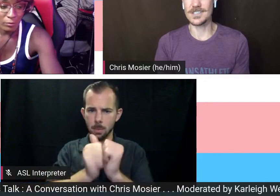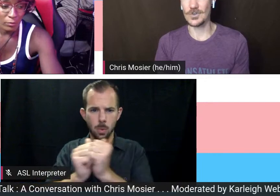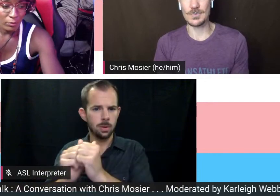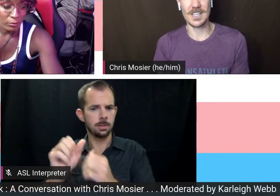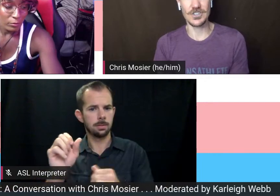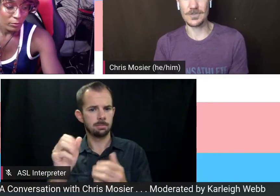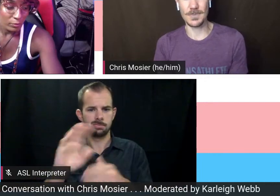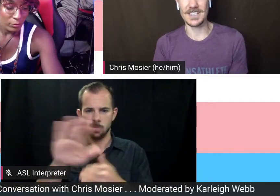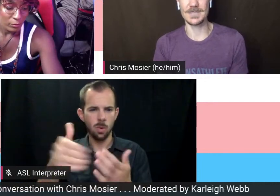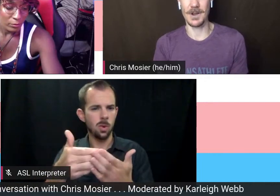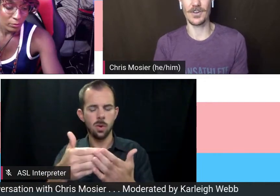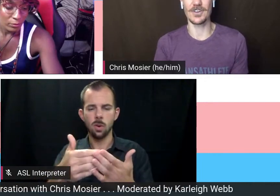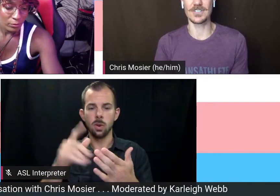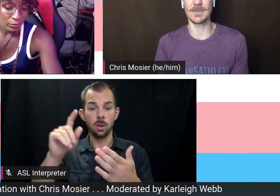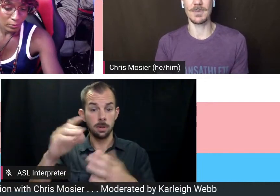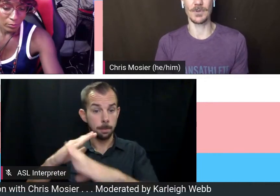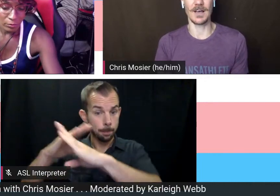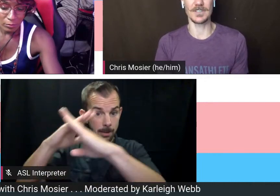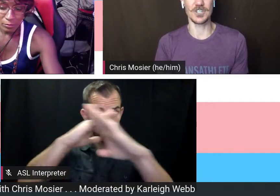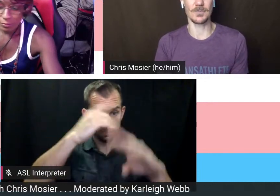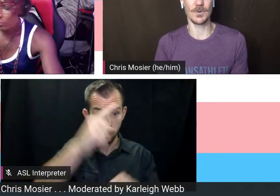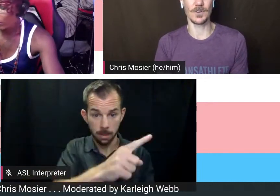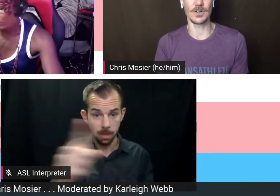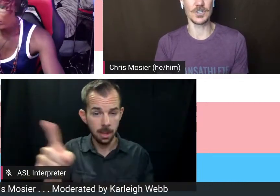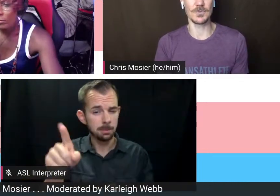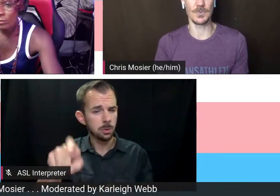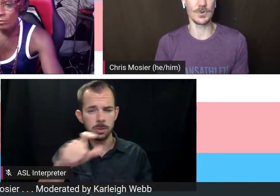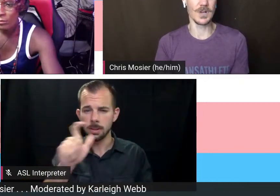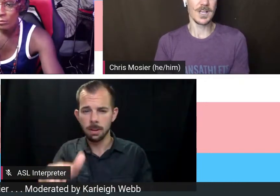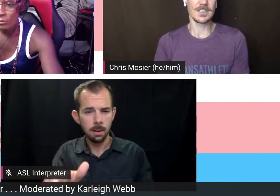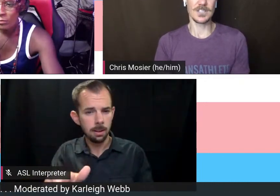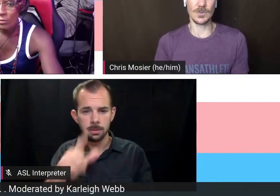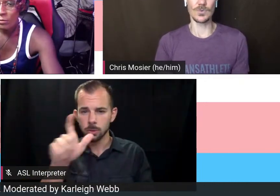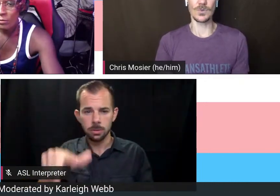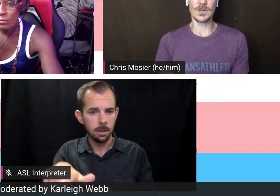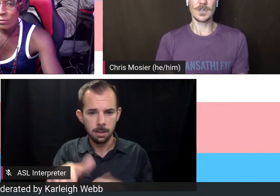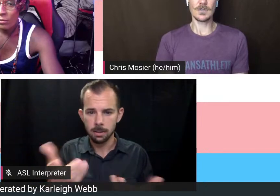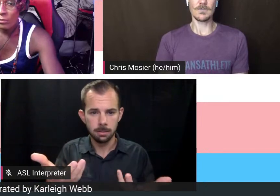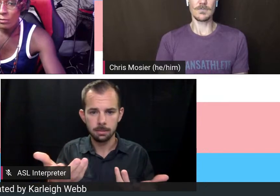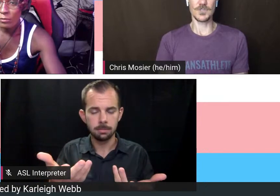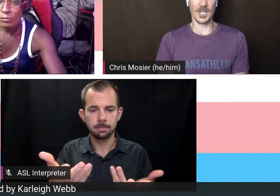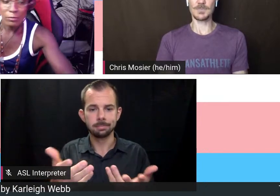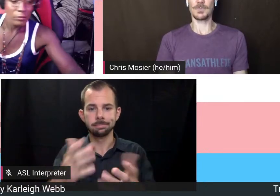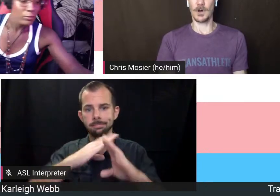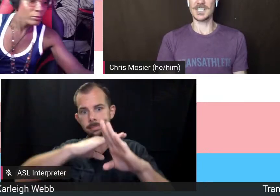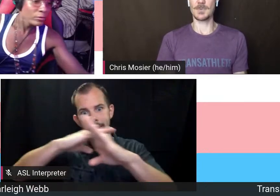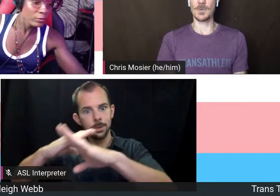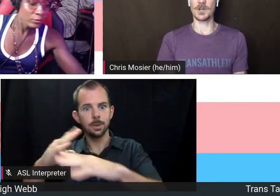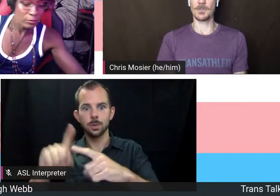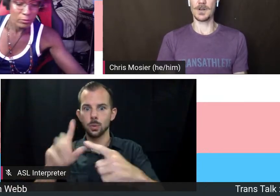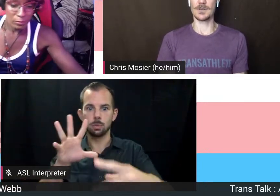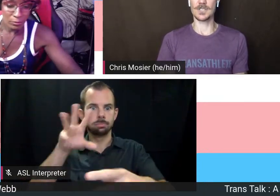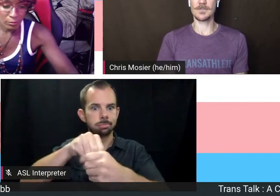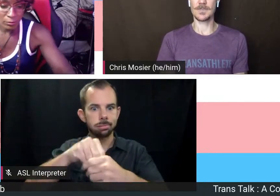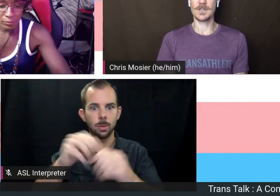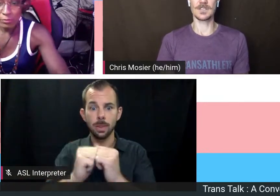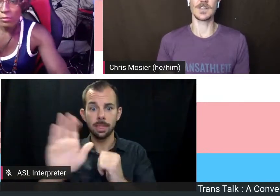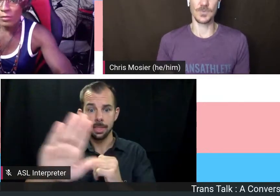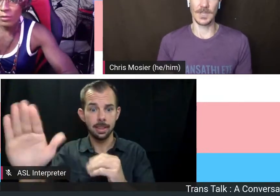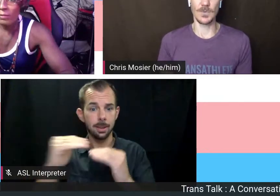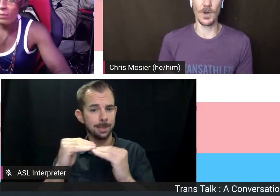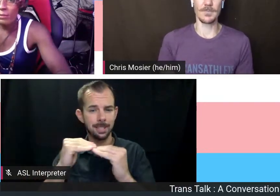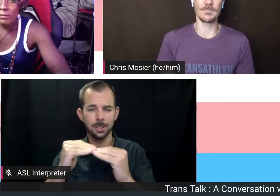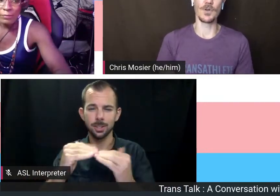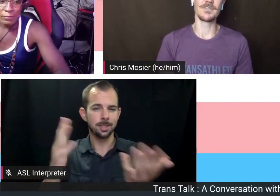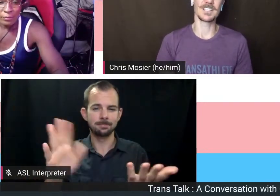be these hoops. They shouldn't be these barriers that people have to jump over or jump through to just participate with their peers. And